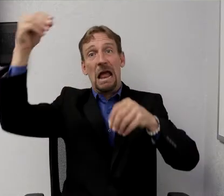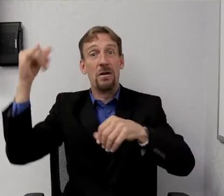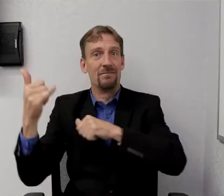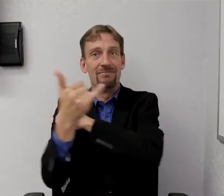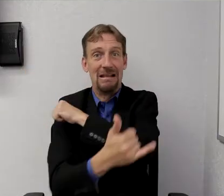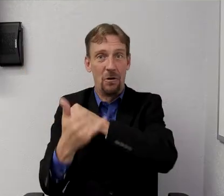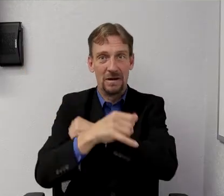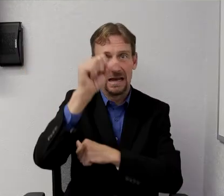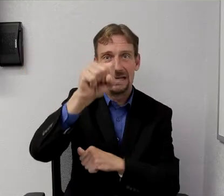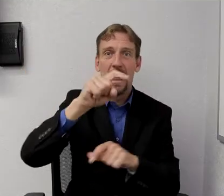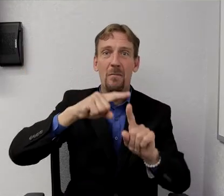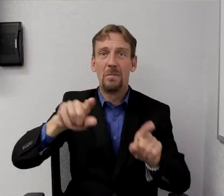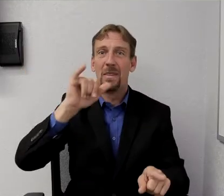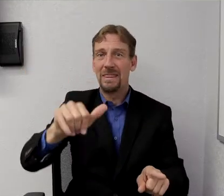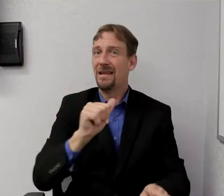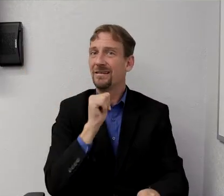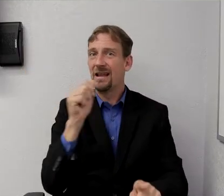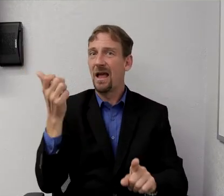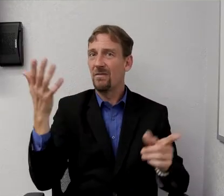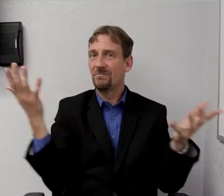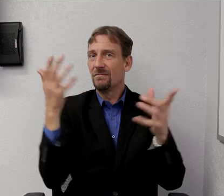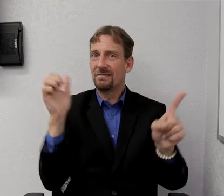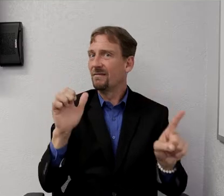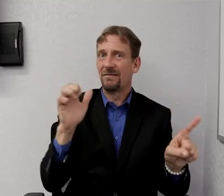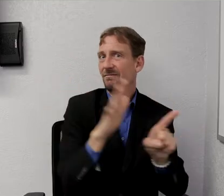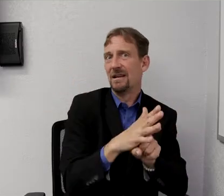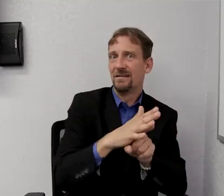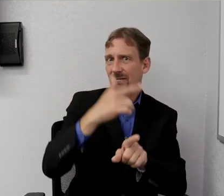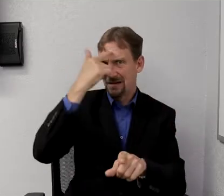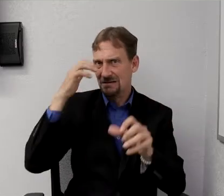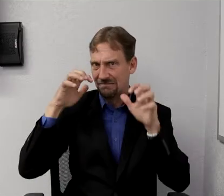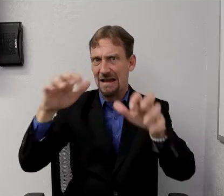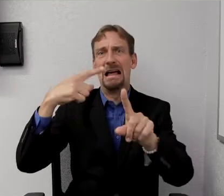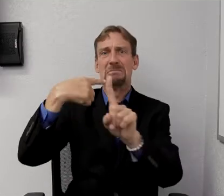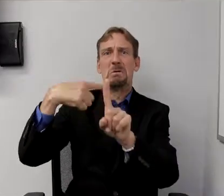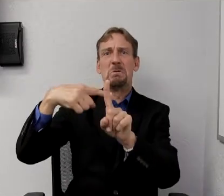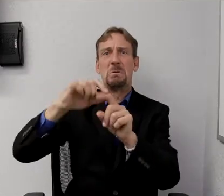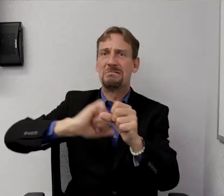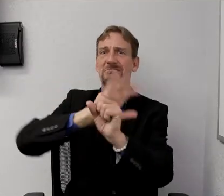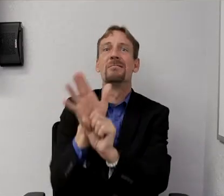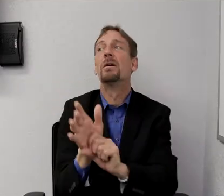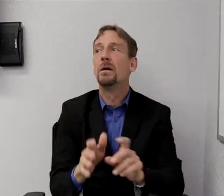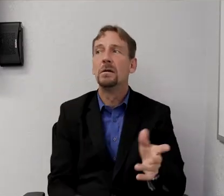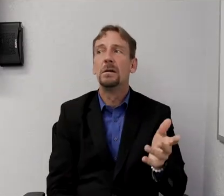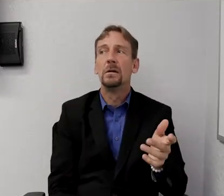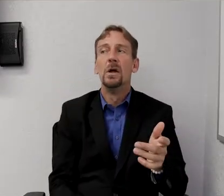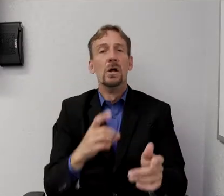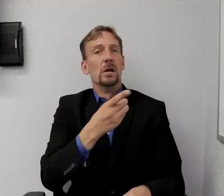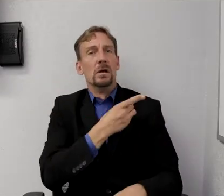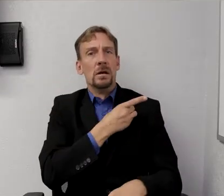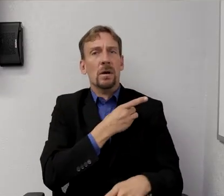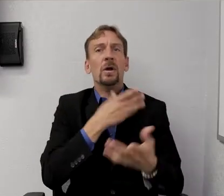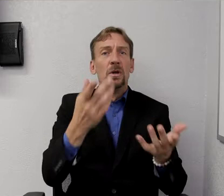think that's really what's affecting the positive rates, the disparate rates that we're seeing. So the Redwood Springs,